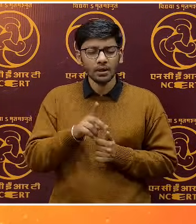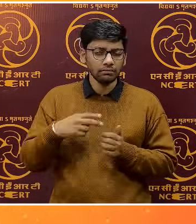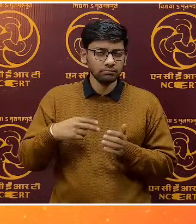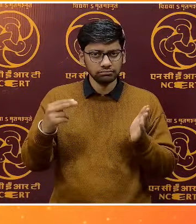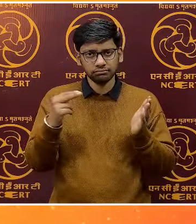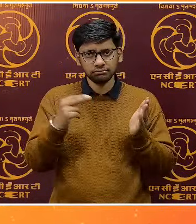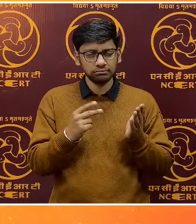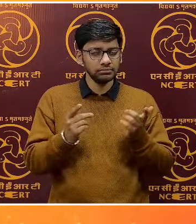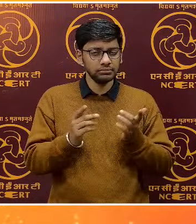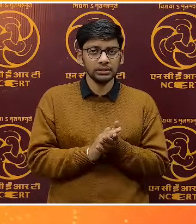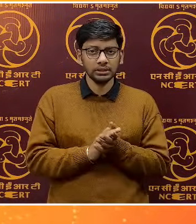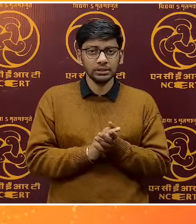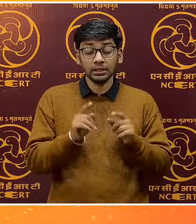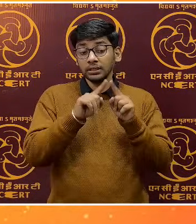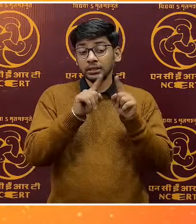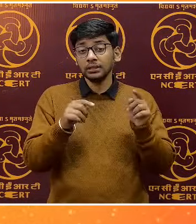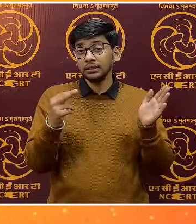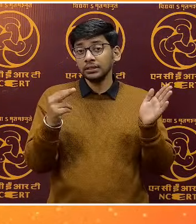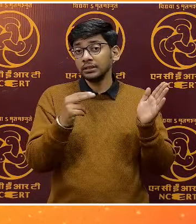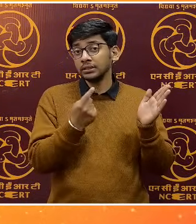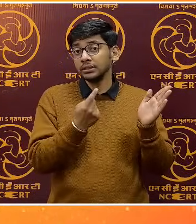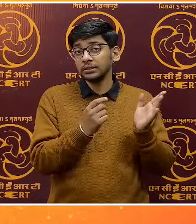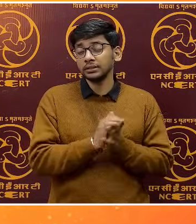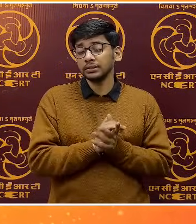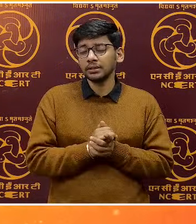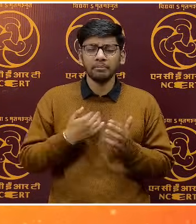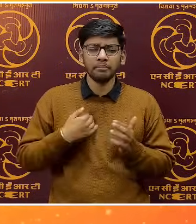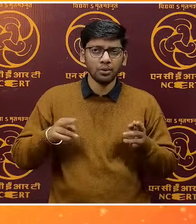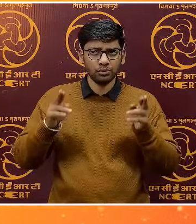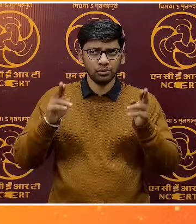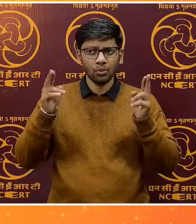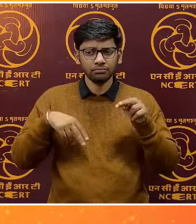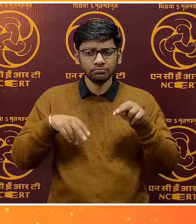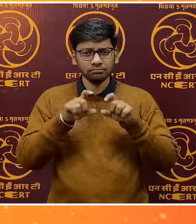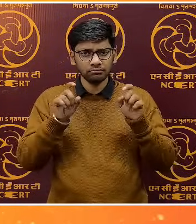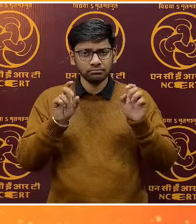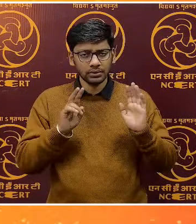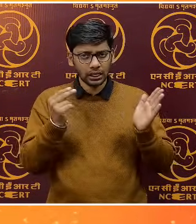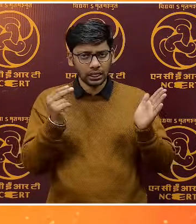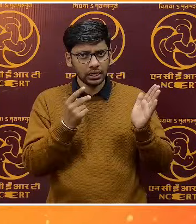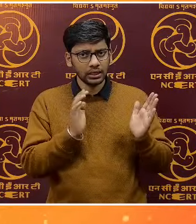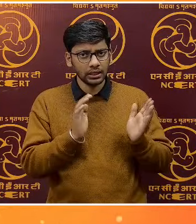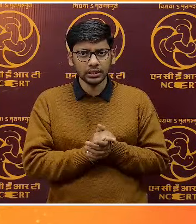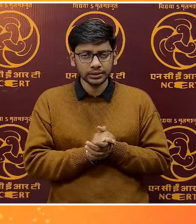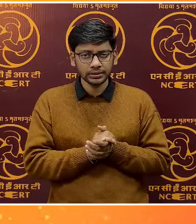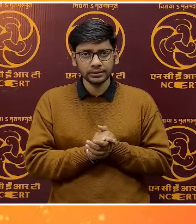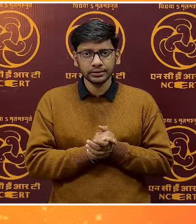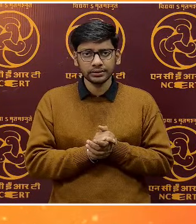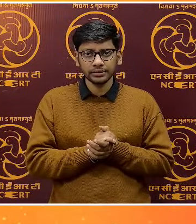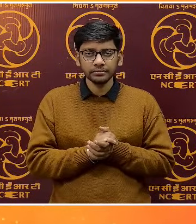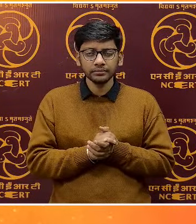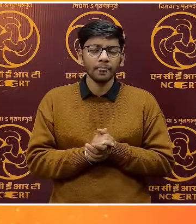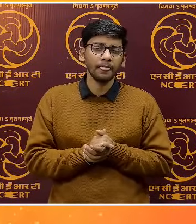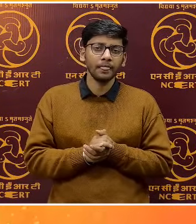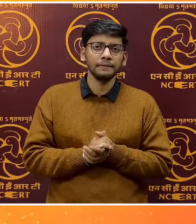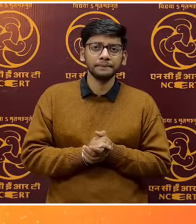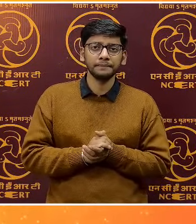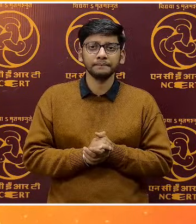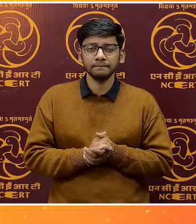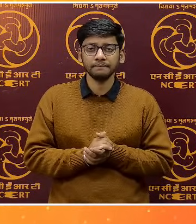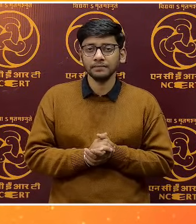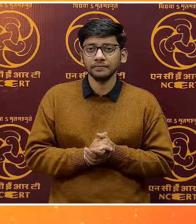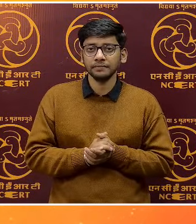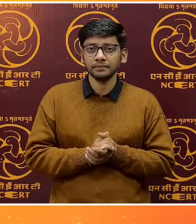see on this screen, right? I hope it's visible. Yes. That here I am seeing different sort